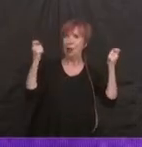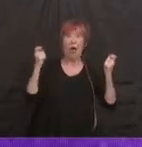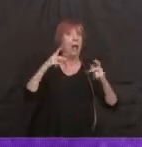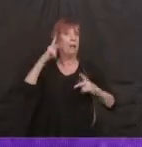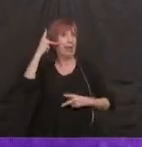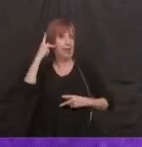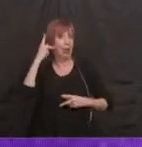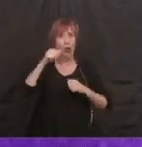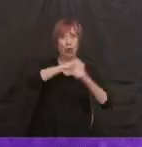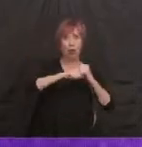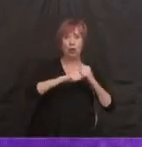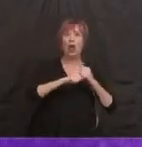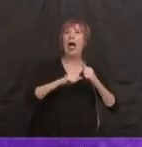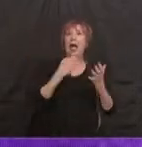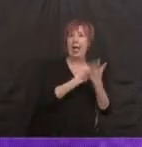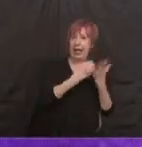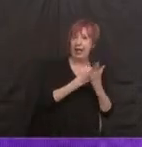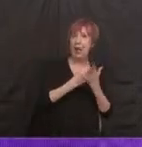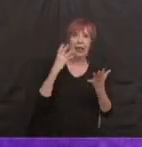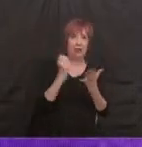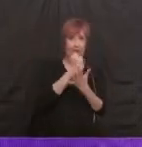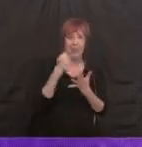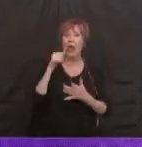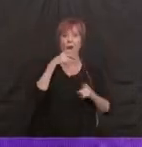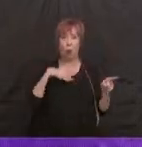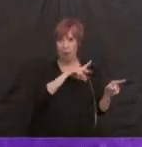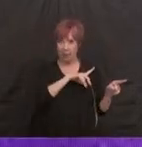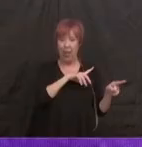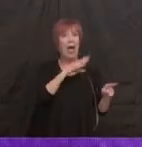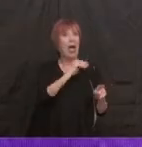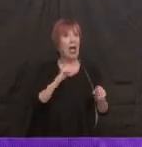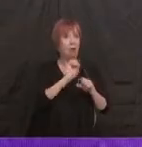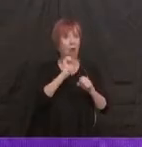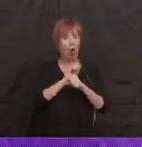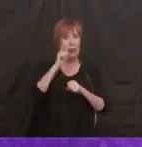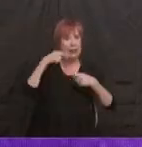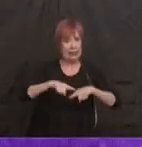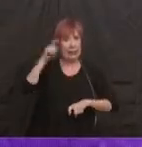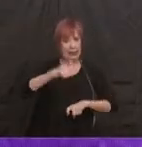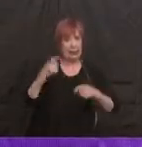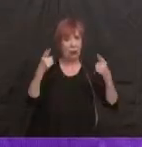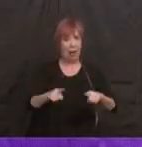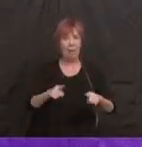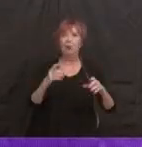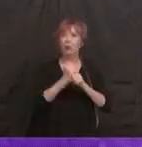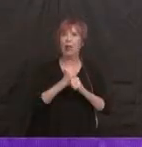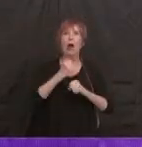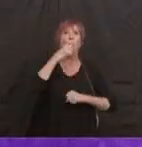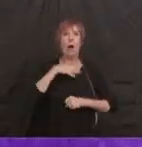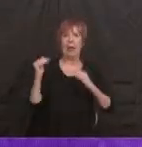women and the work that needs to be done to achieve women's equality around the world.